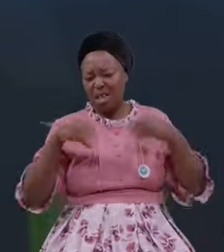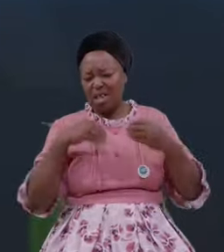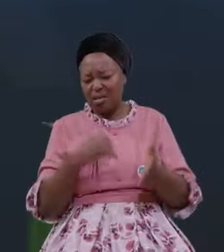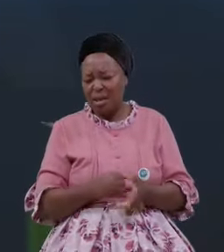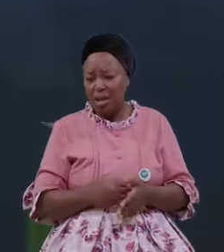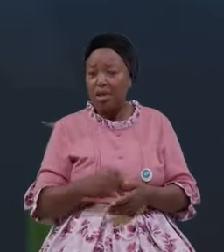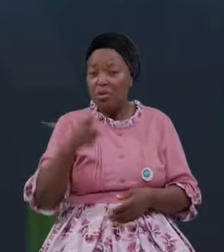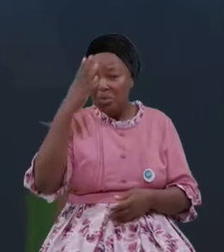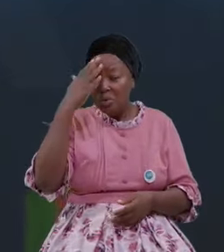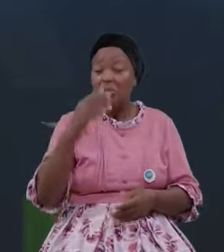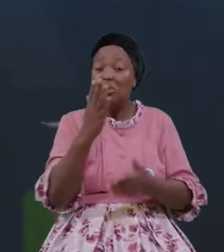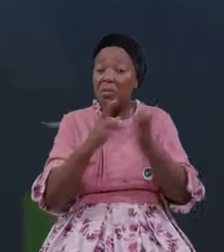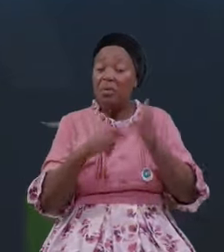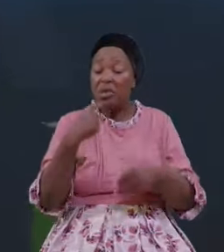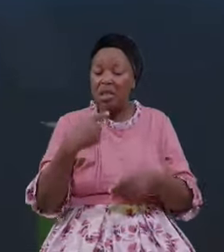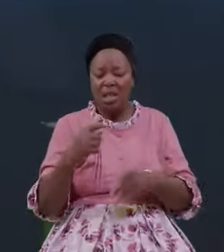on the Lord,